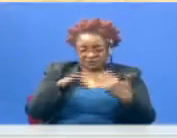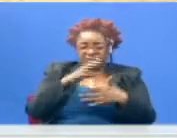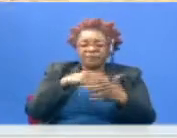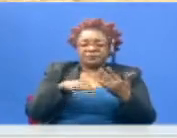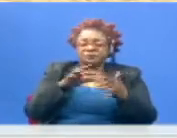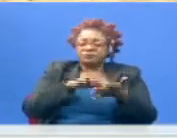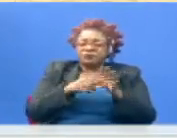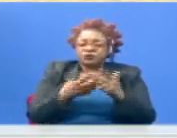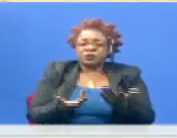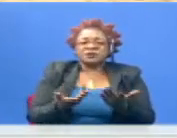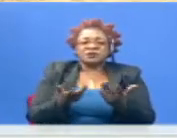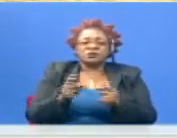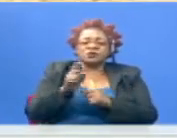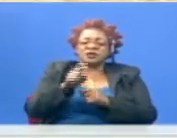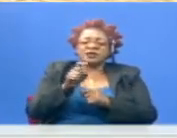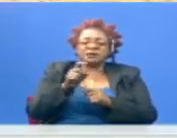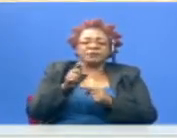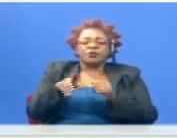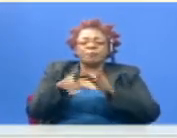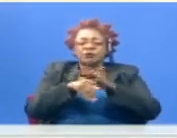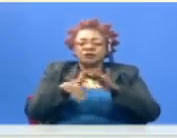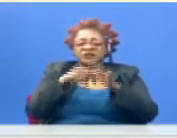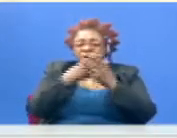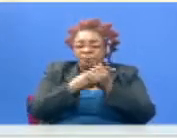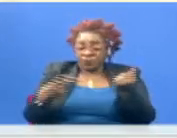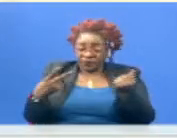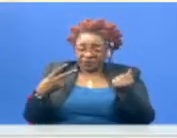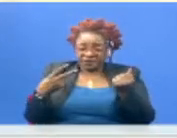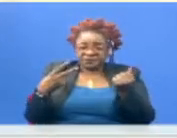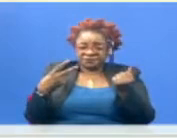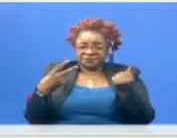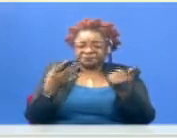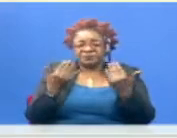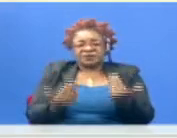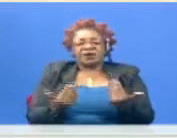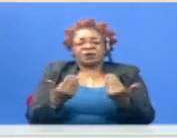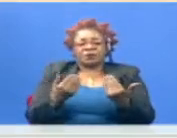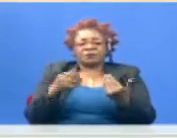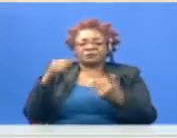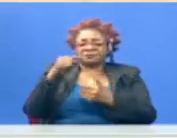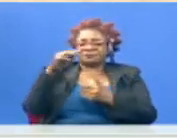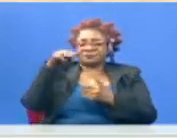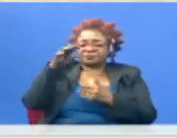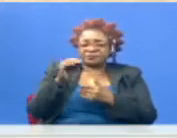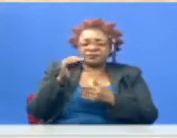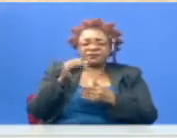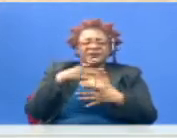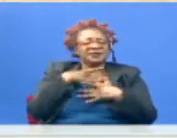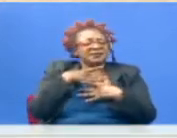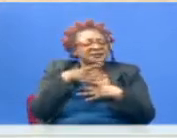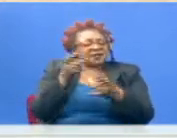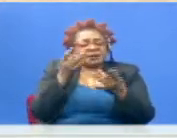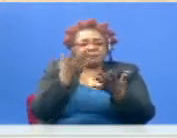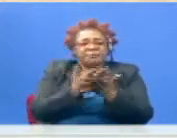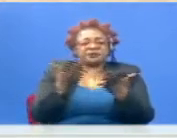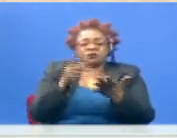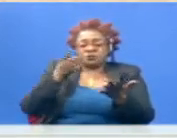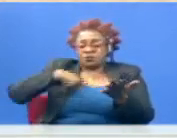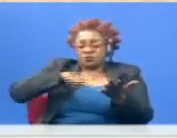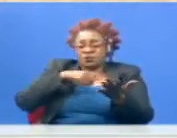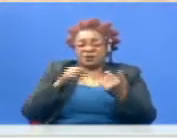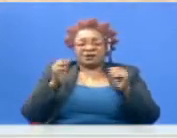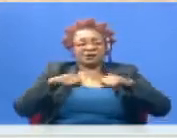means is that you need the proteins from both species. And now genetic engineering is the most interesting bit, that we are able,